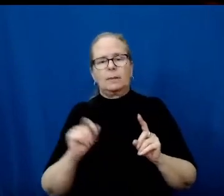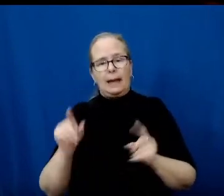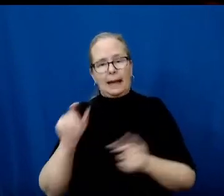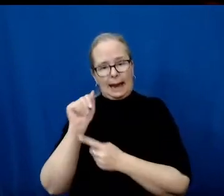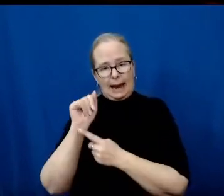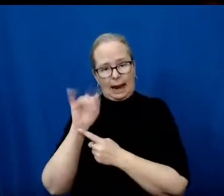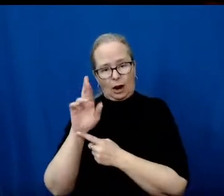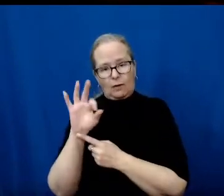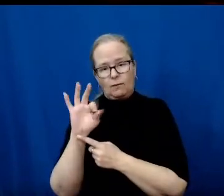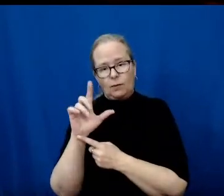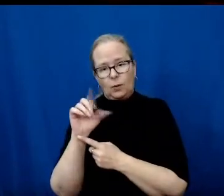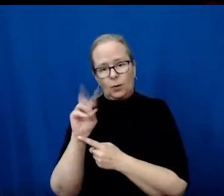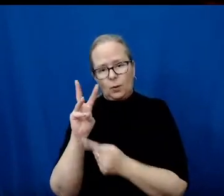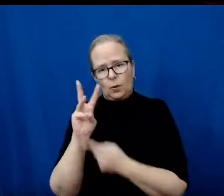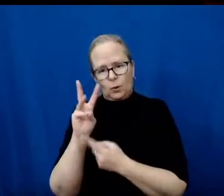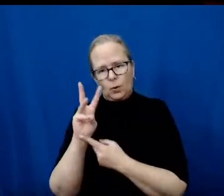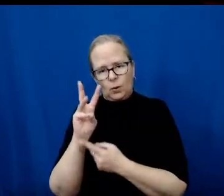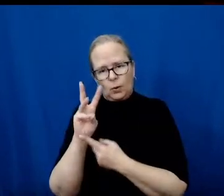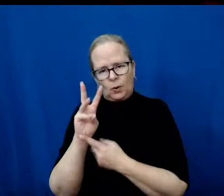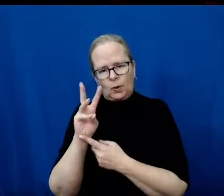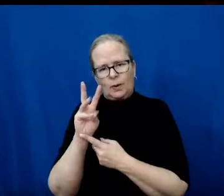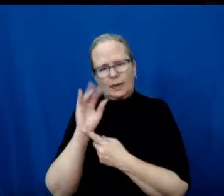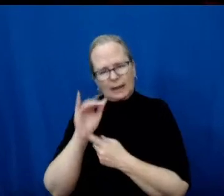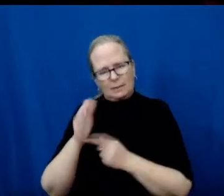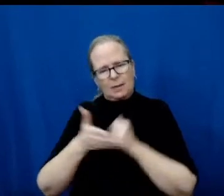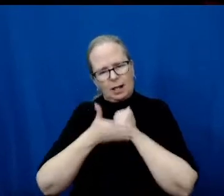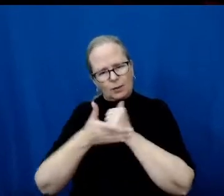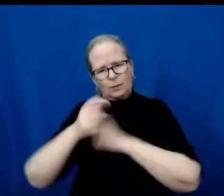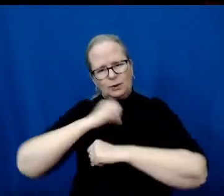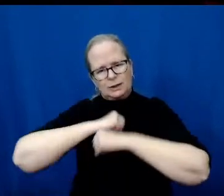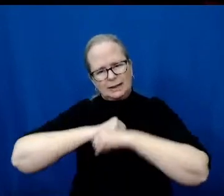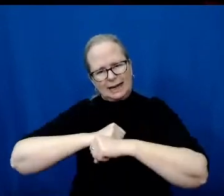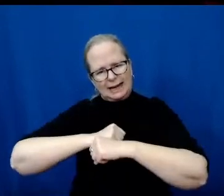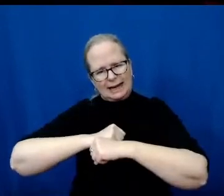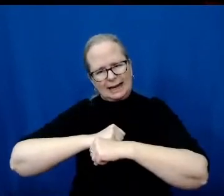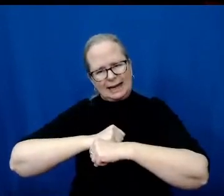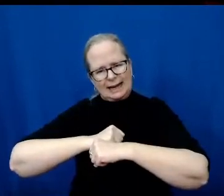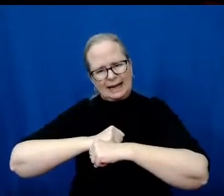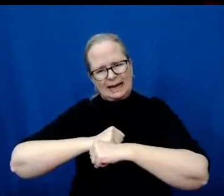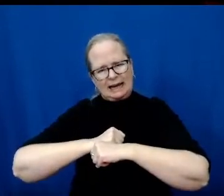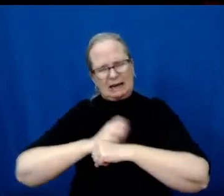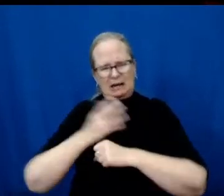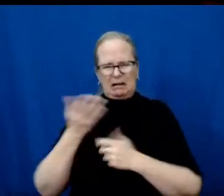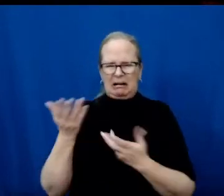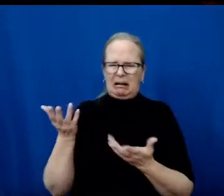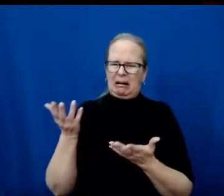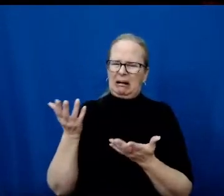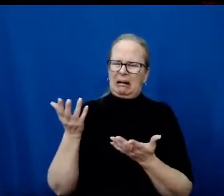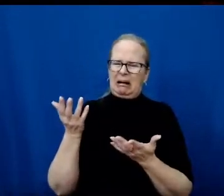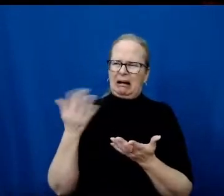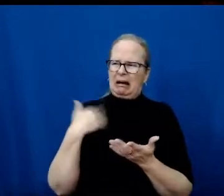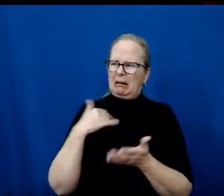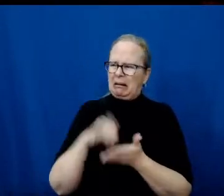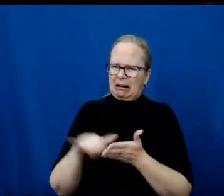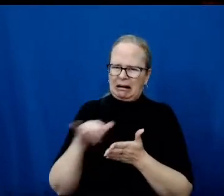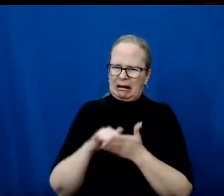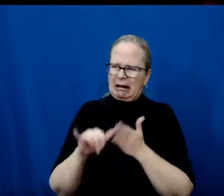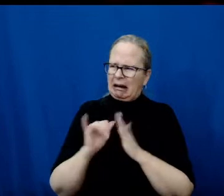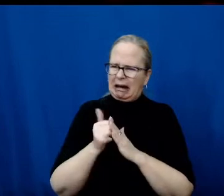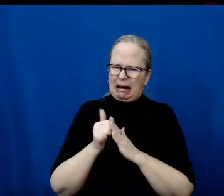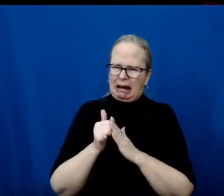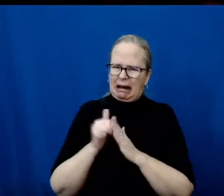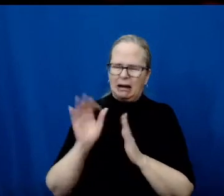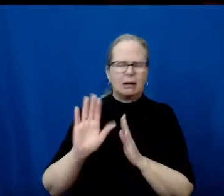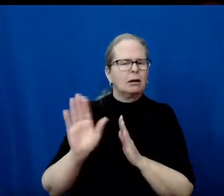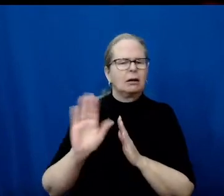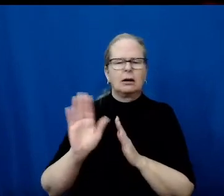I think, as it's made out to be. And the idea that we just have to accept that everybody is going to get COVID, I